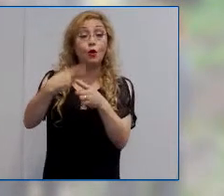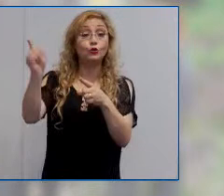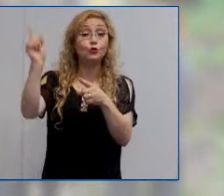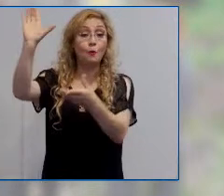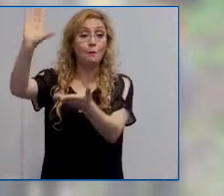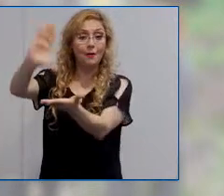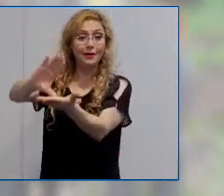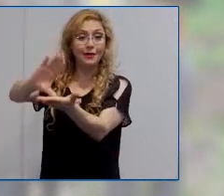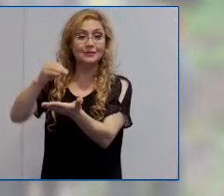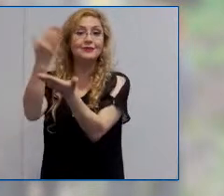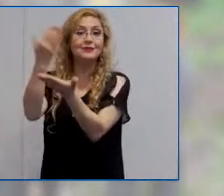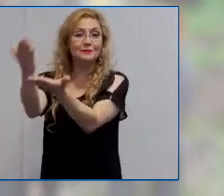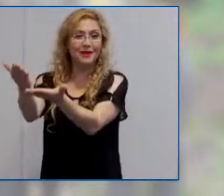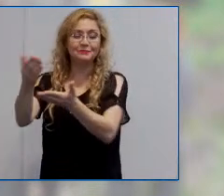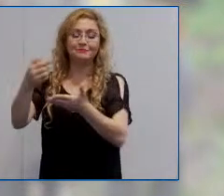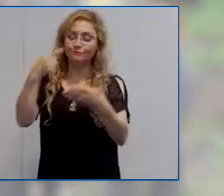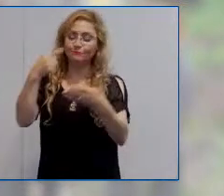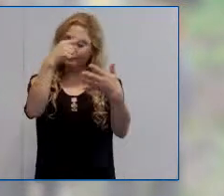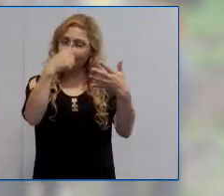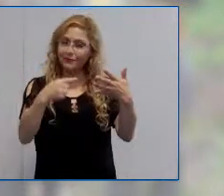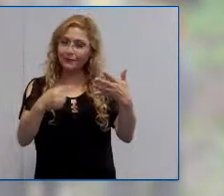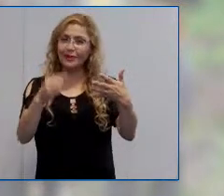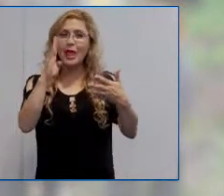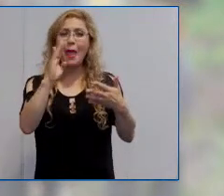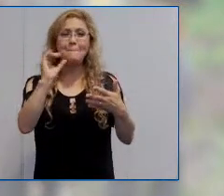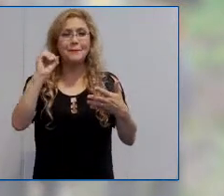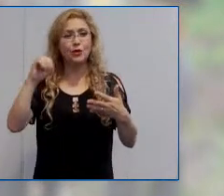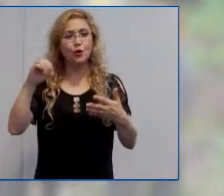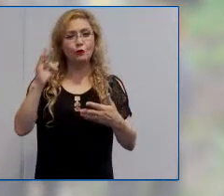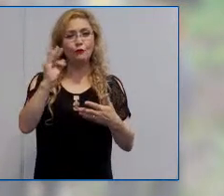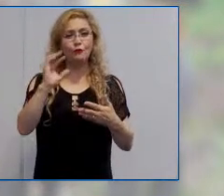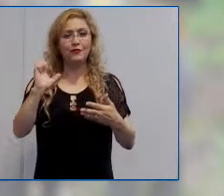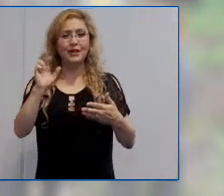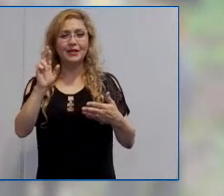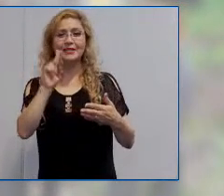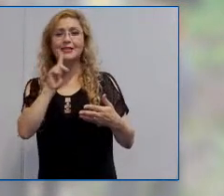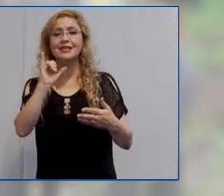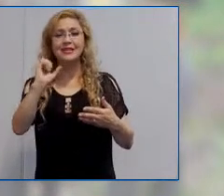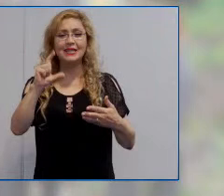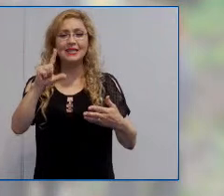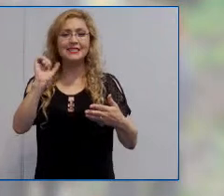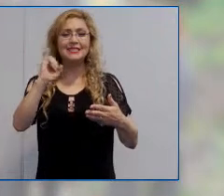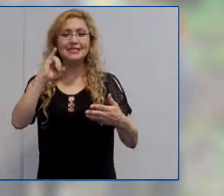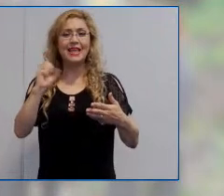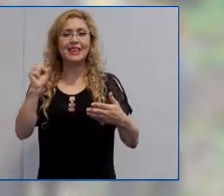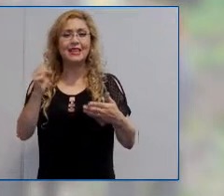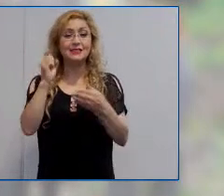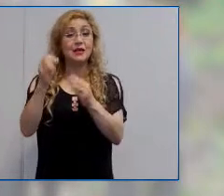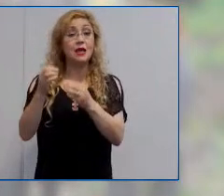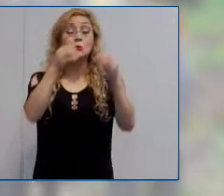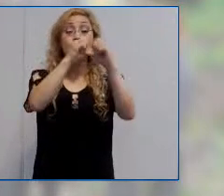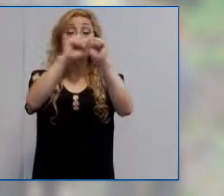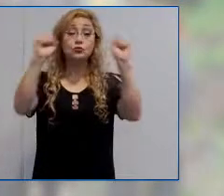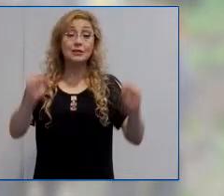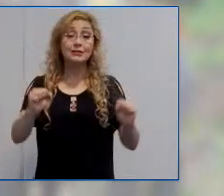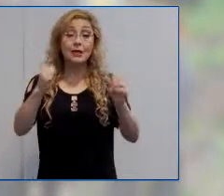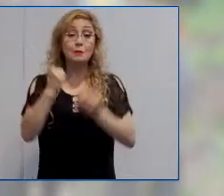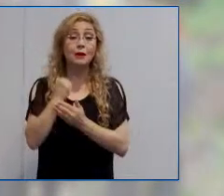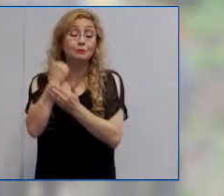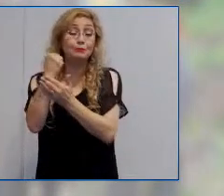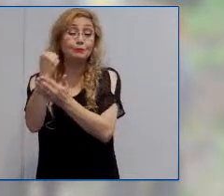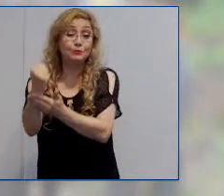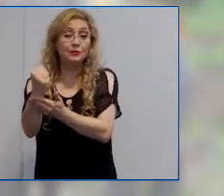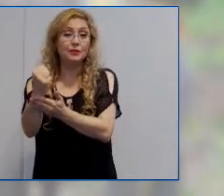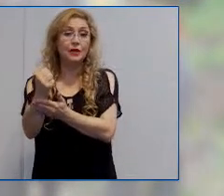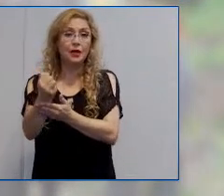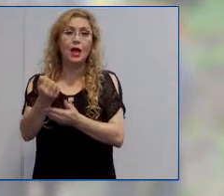export grapes as well. Ecology, biofertilizers, the mixed matrix, technical assistance, the